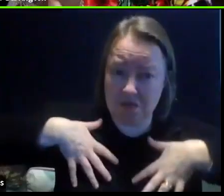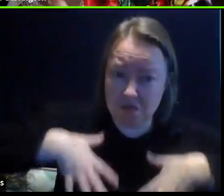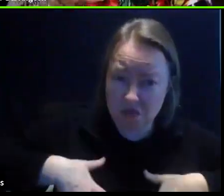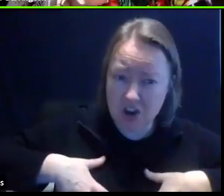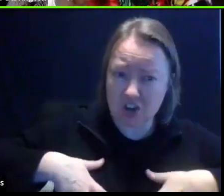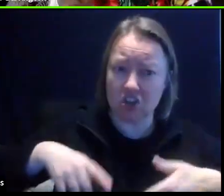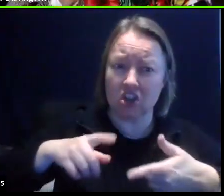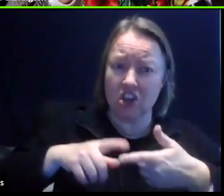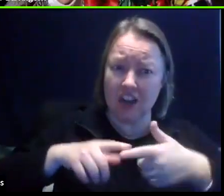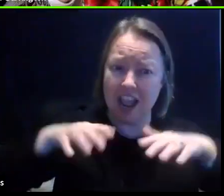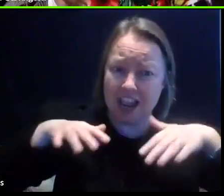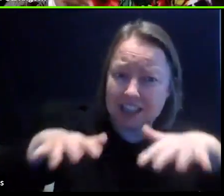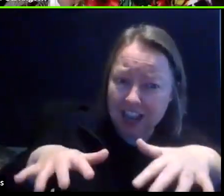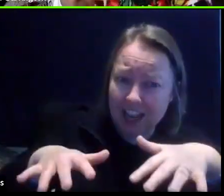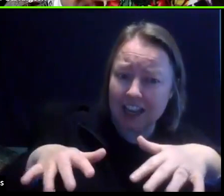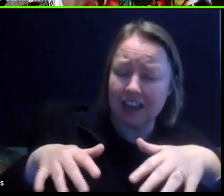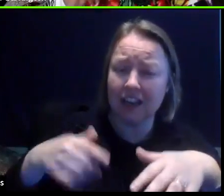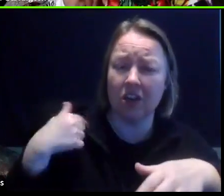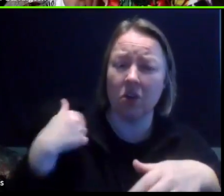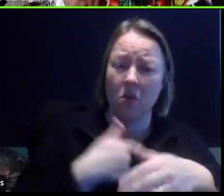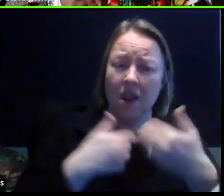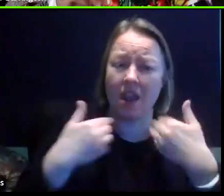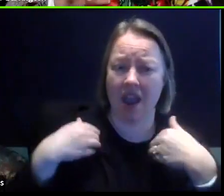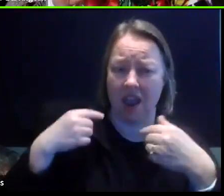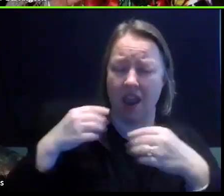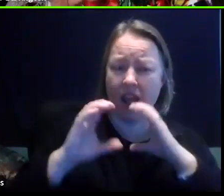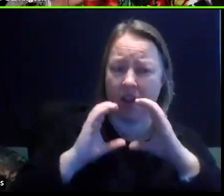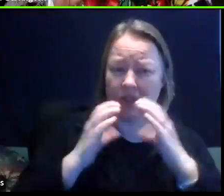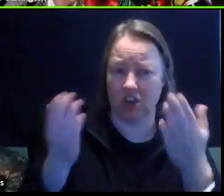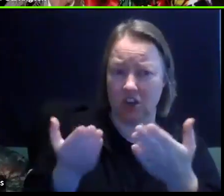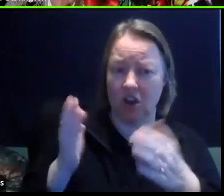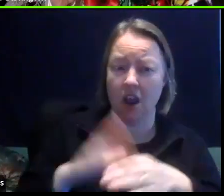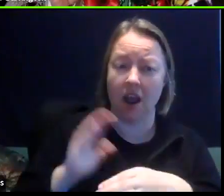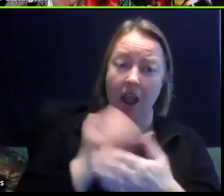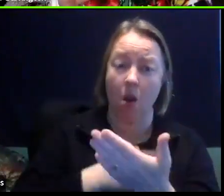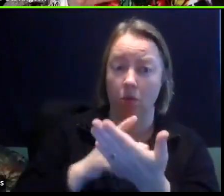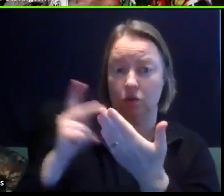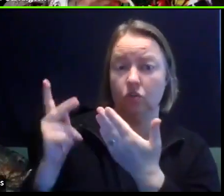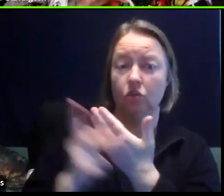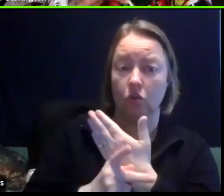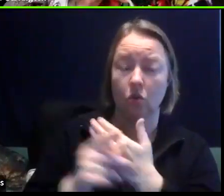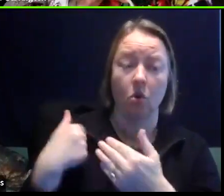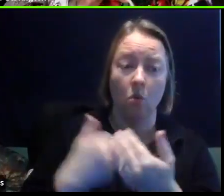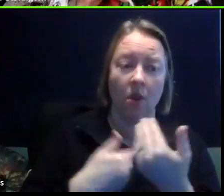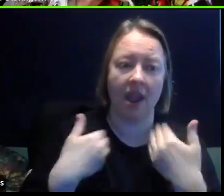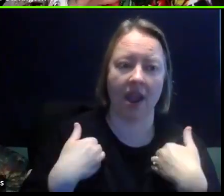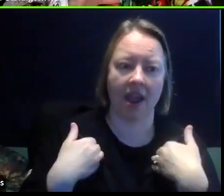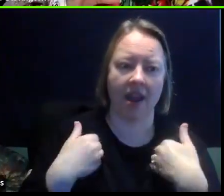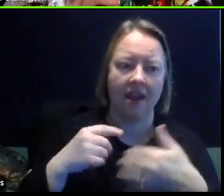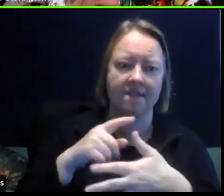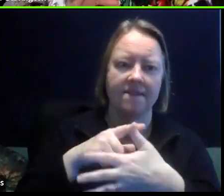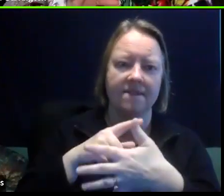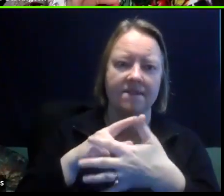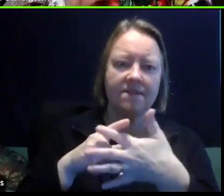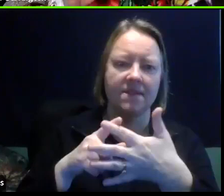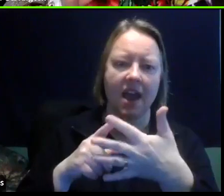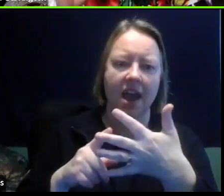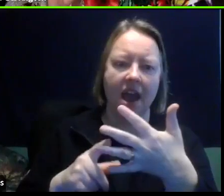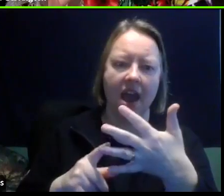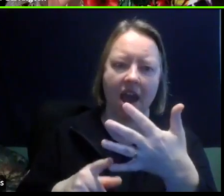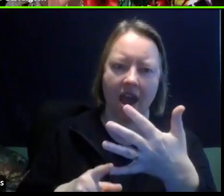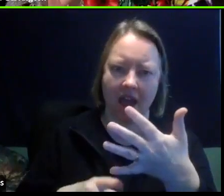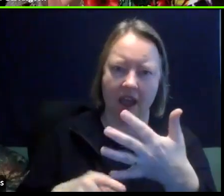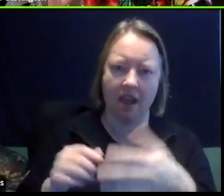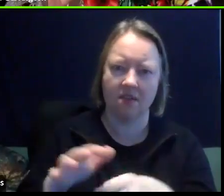And we have had the conversation here on the show. We had 5 areas that